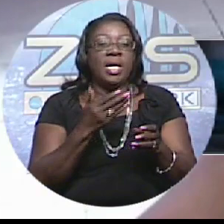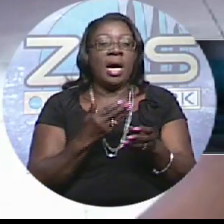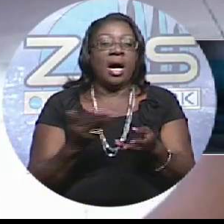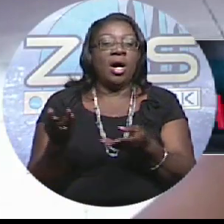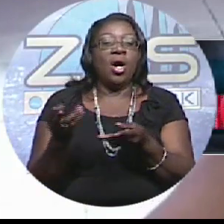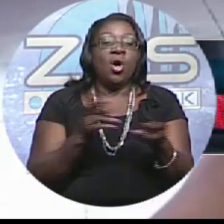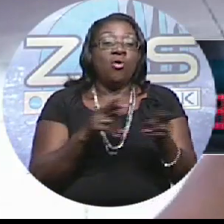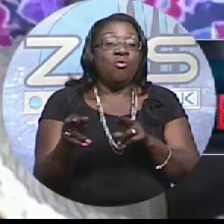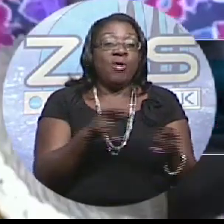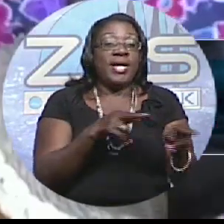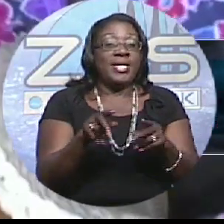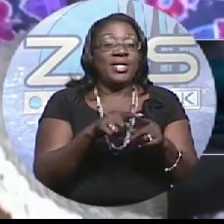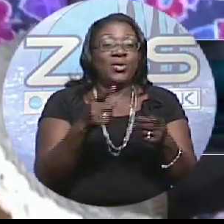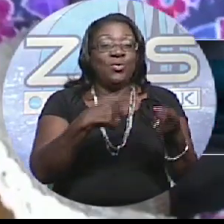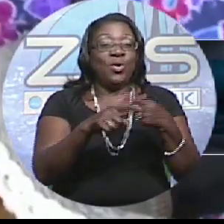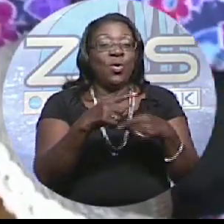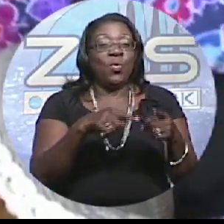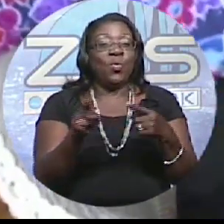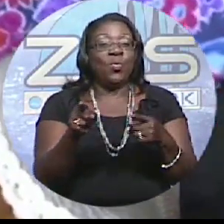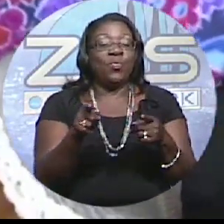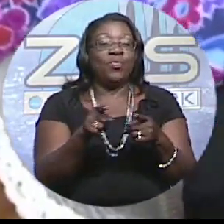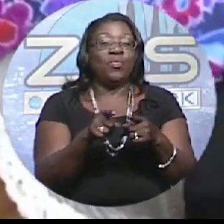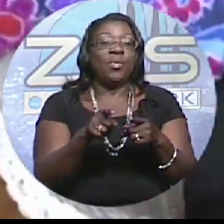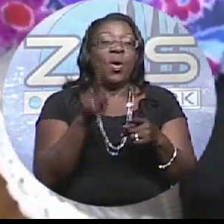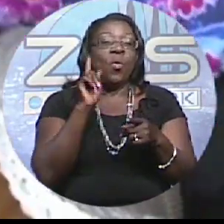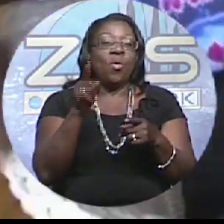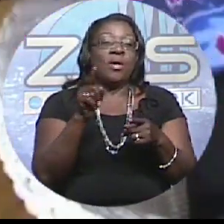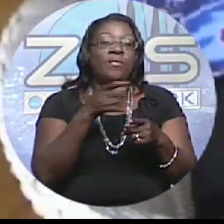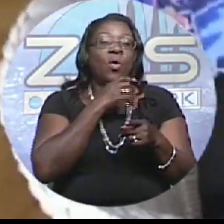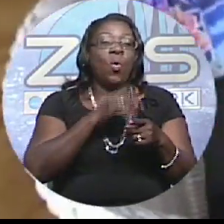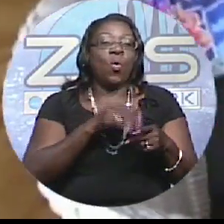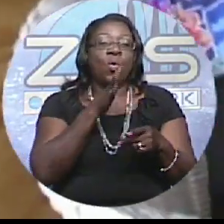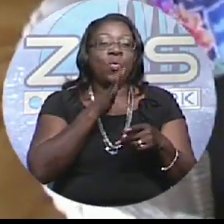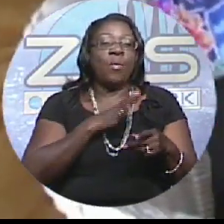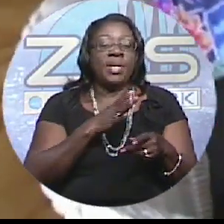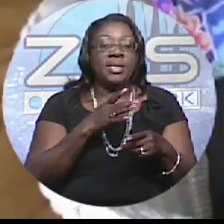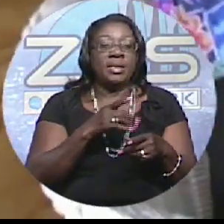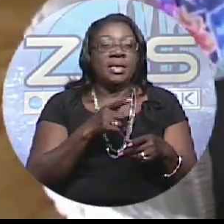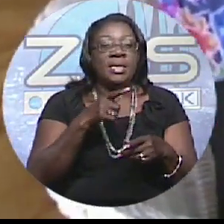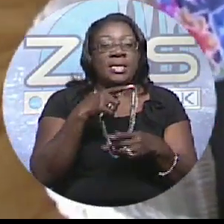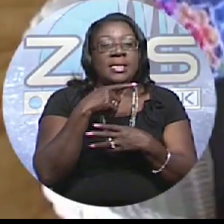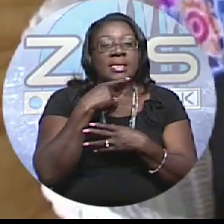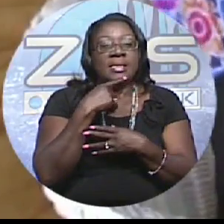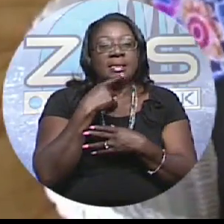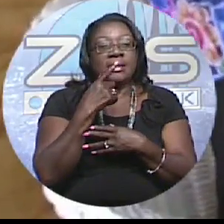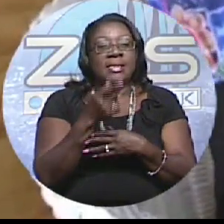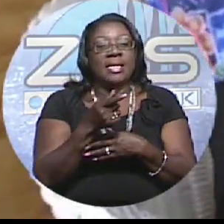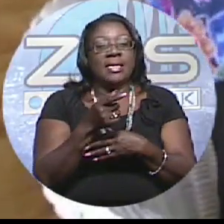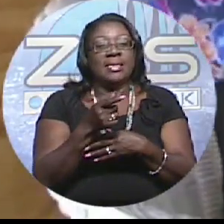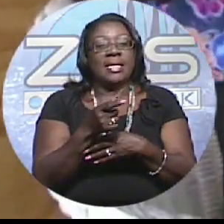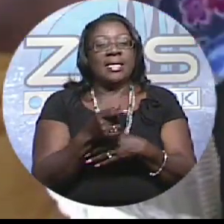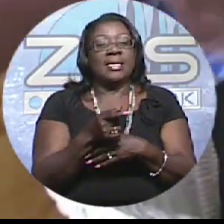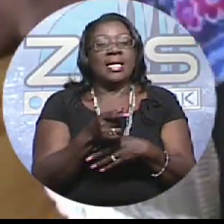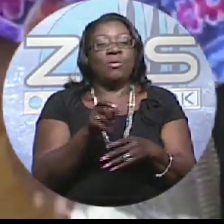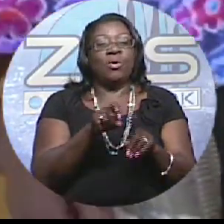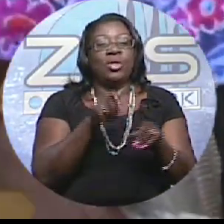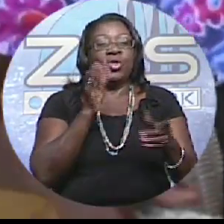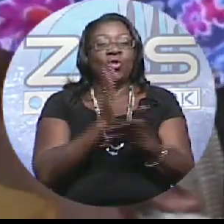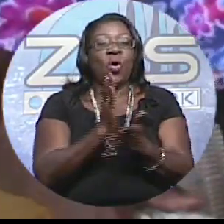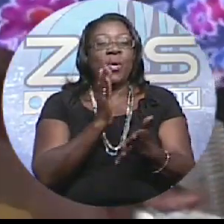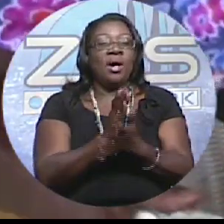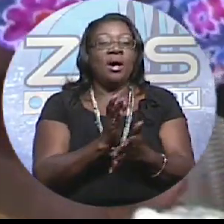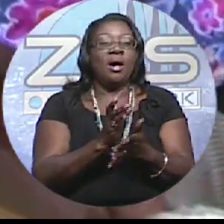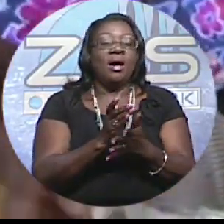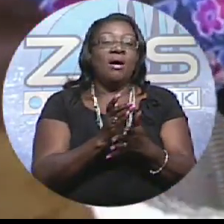go should need be. One of those elderly residents is Ruthie Nairn. A tiring day in the kitchen won't stop her from making sure